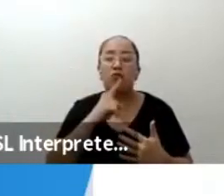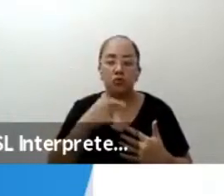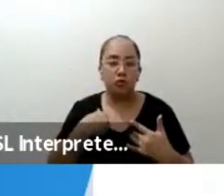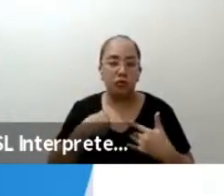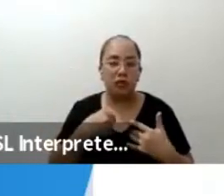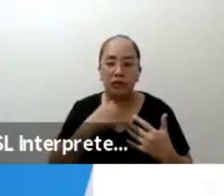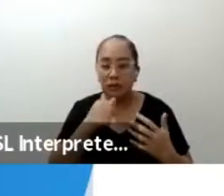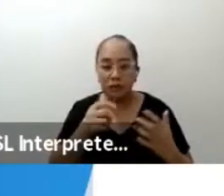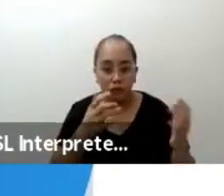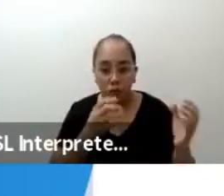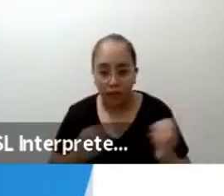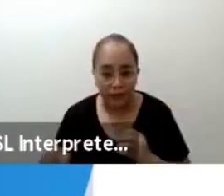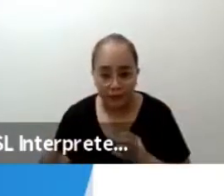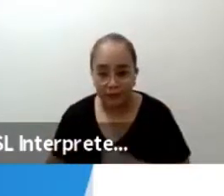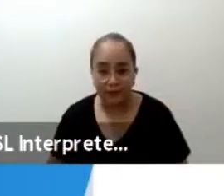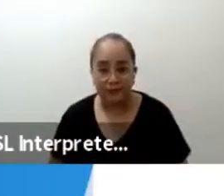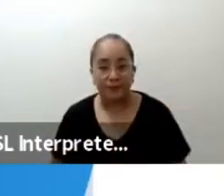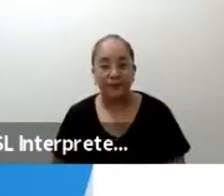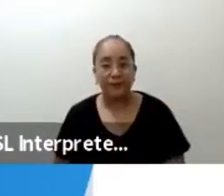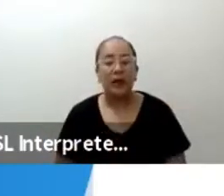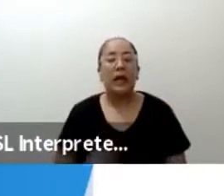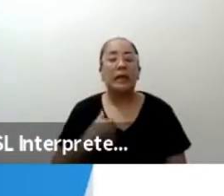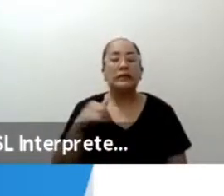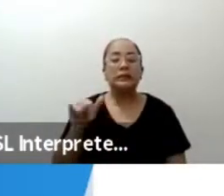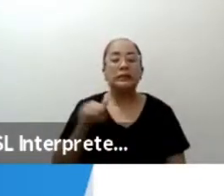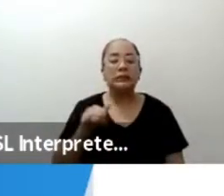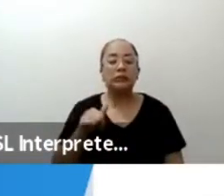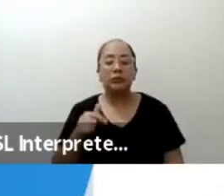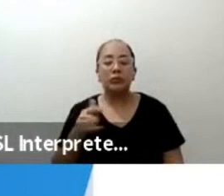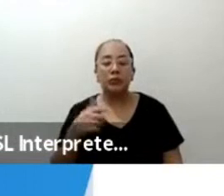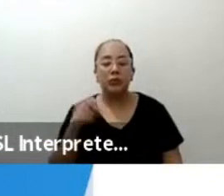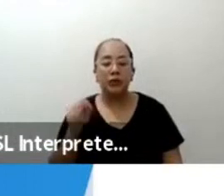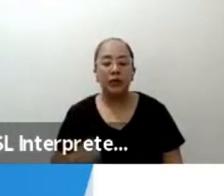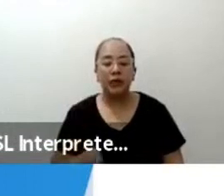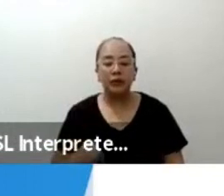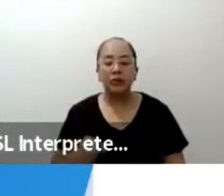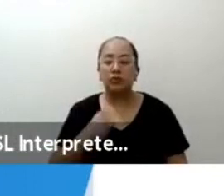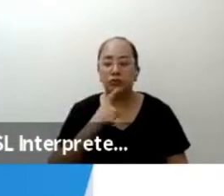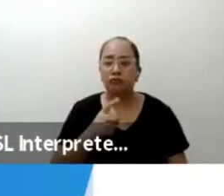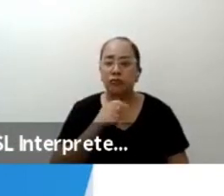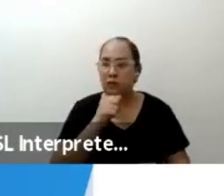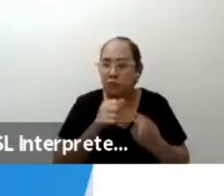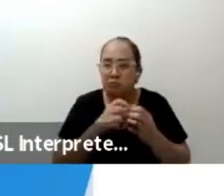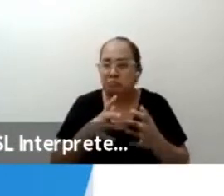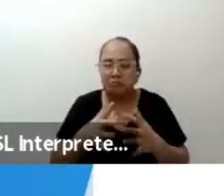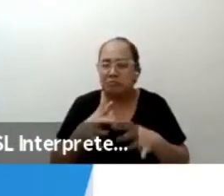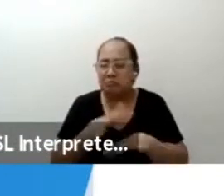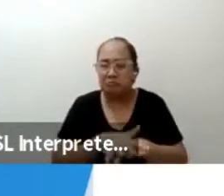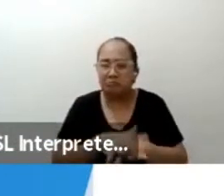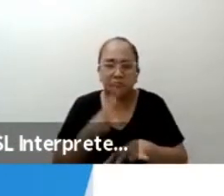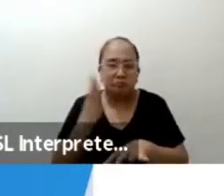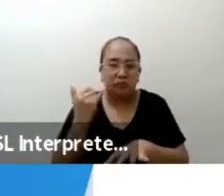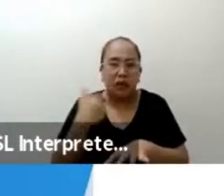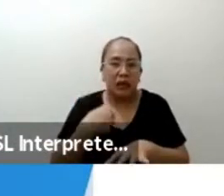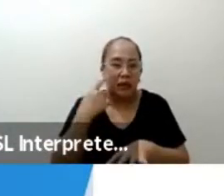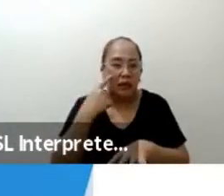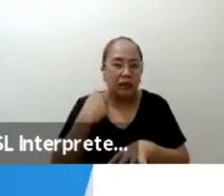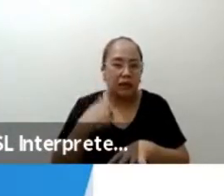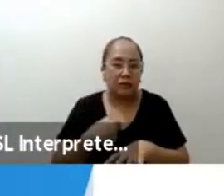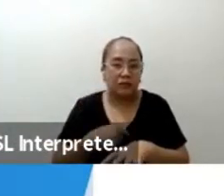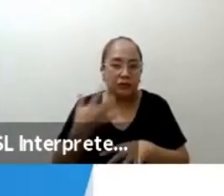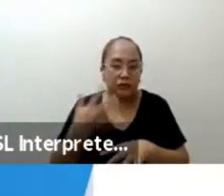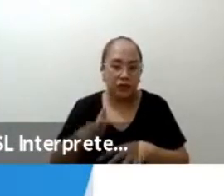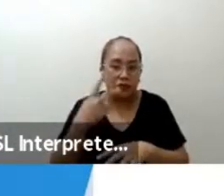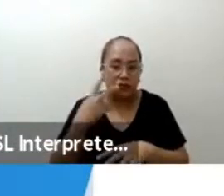organized. And as I will show you, we're not very well integrated. And I think SP has already told you